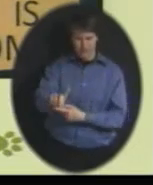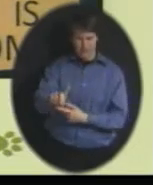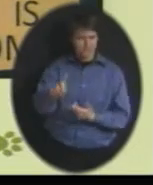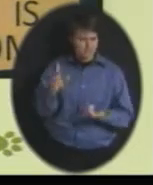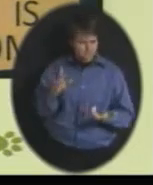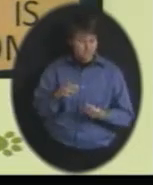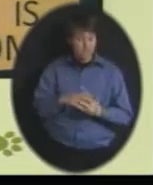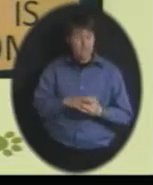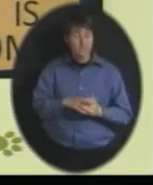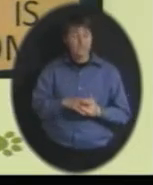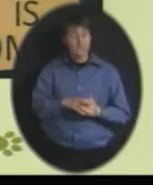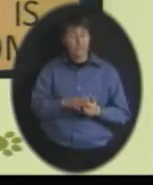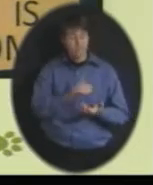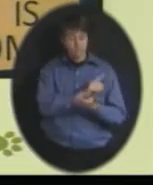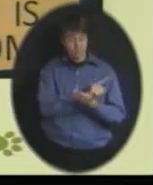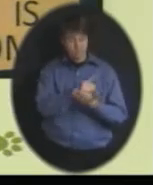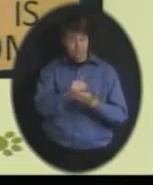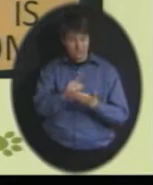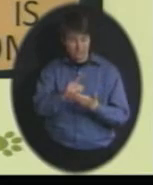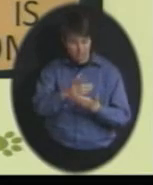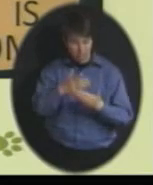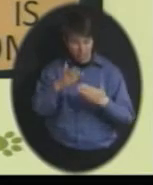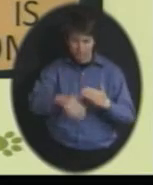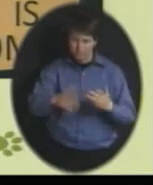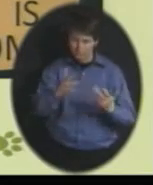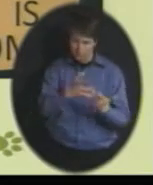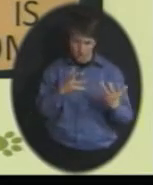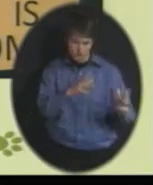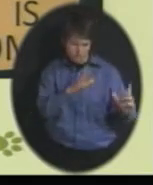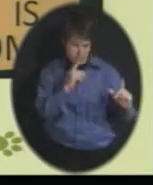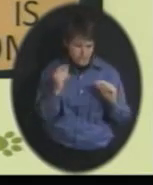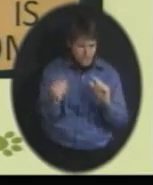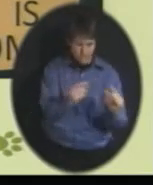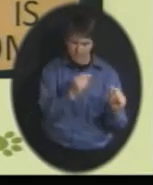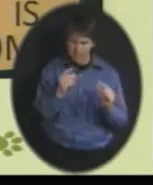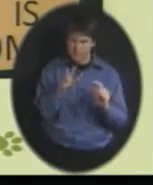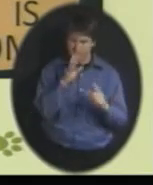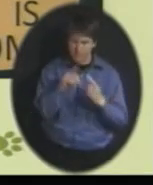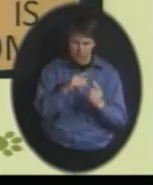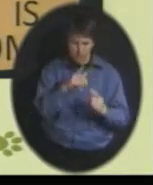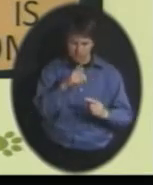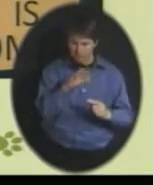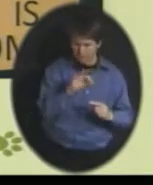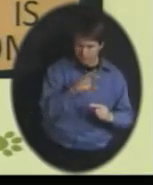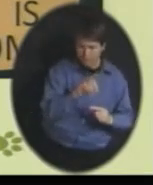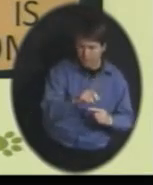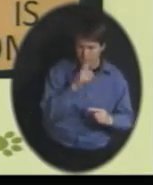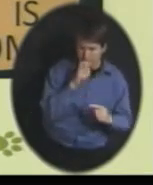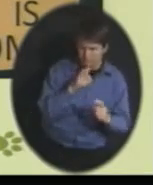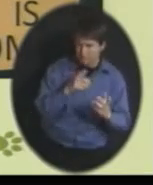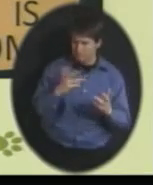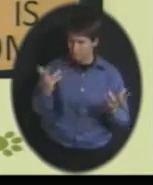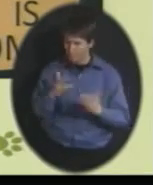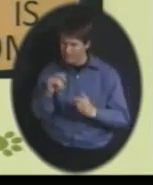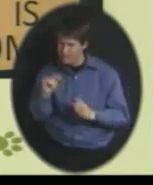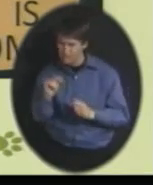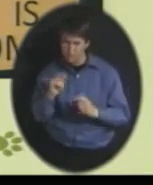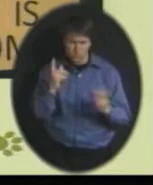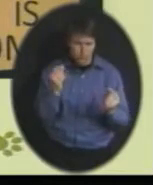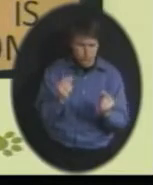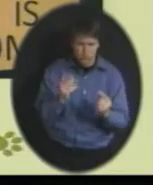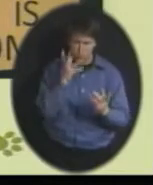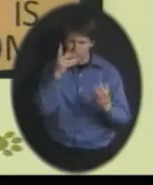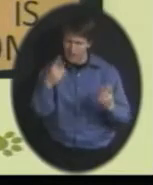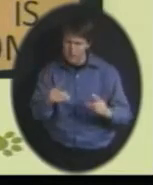this week, we had lots of buzz going around the schools as what is FRED and what's it going to do,